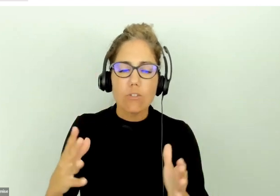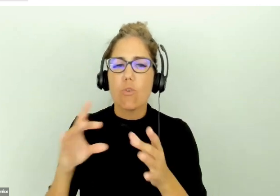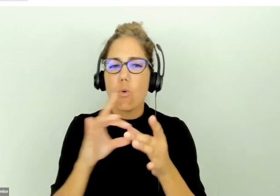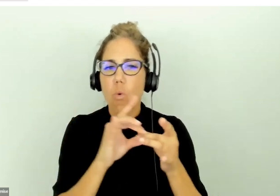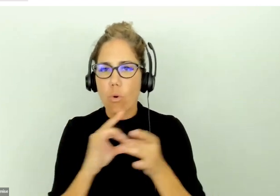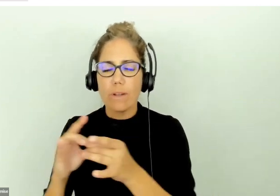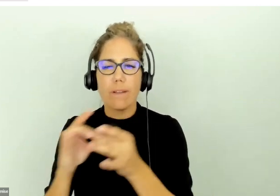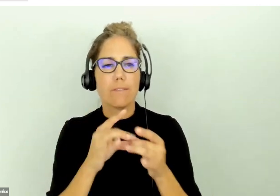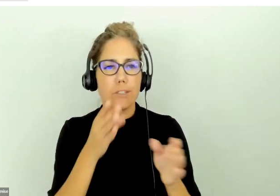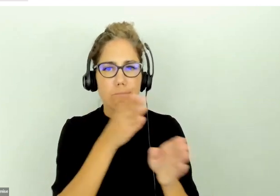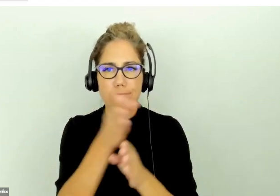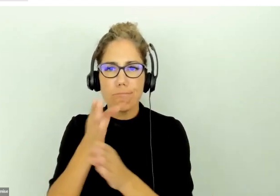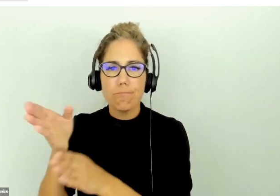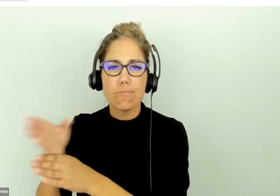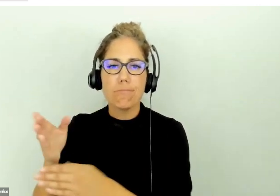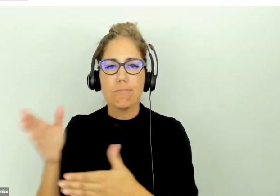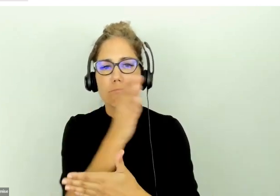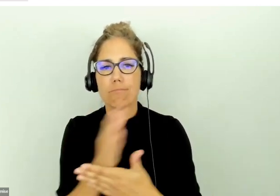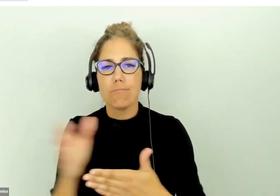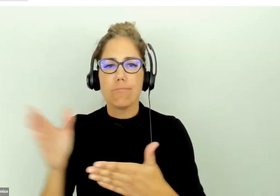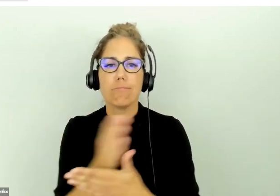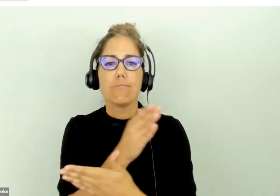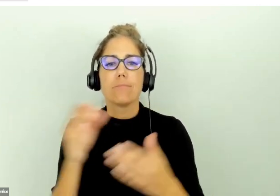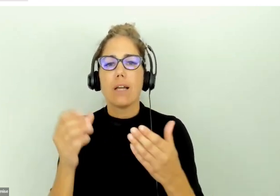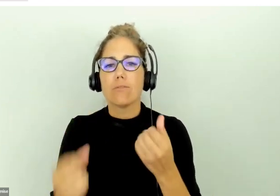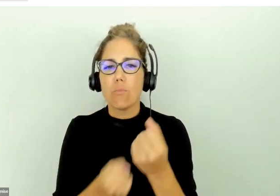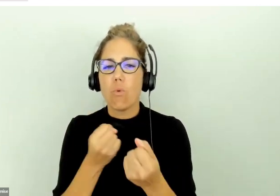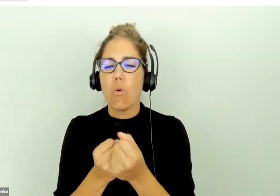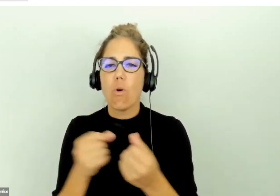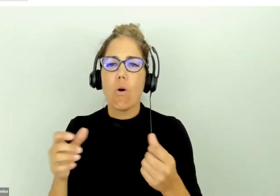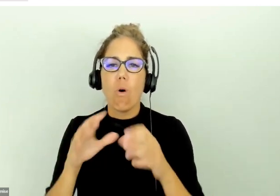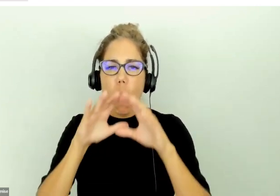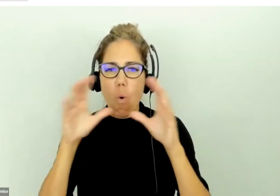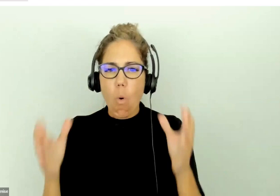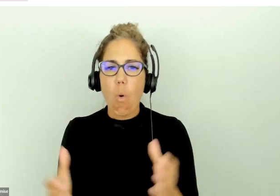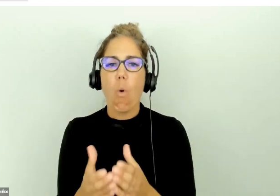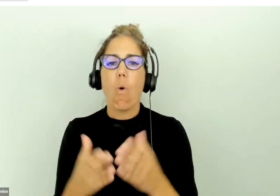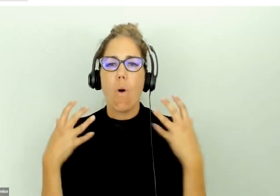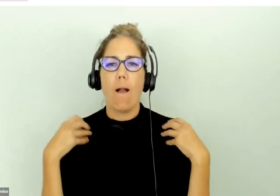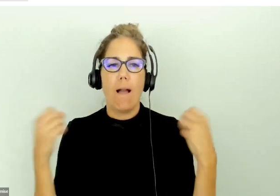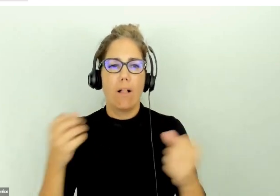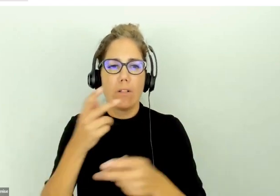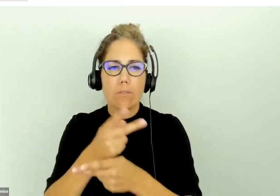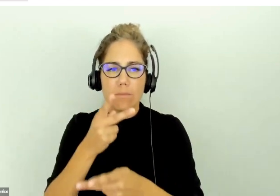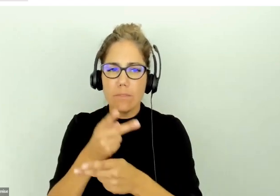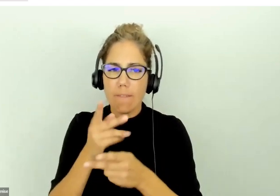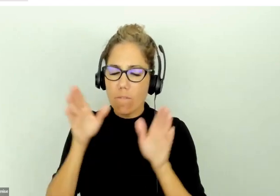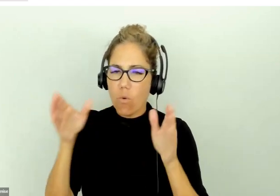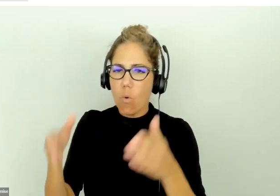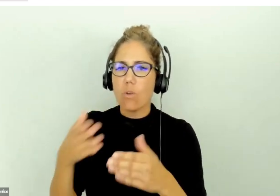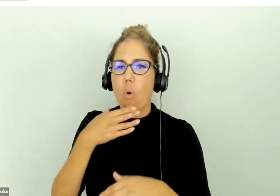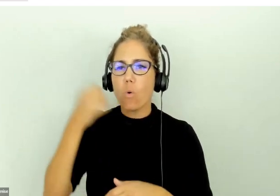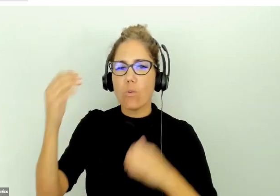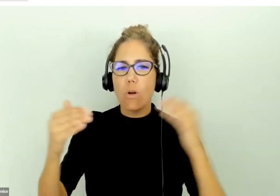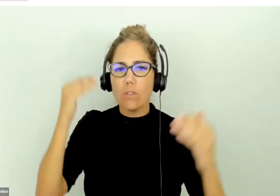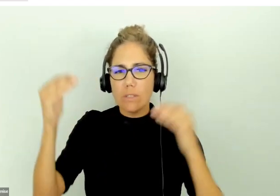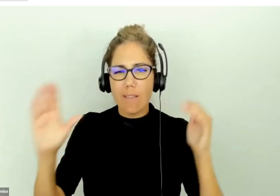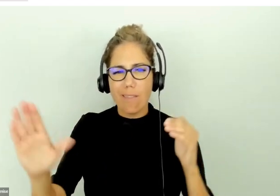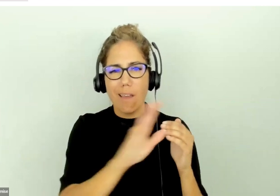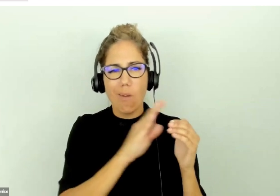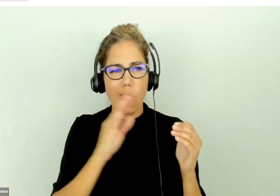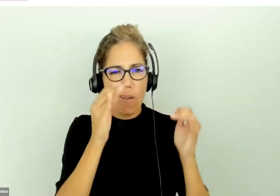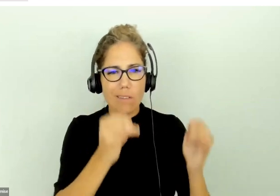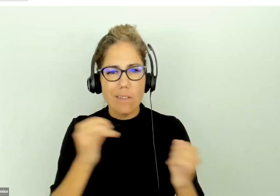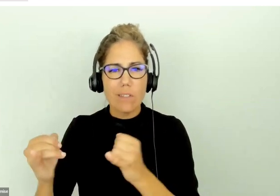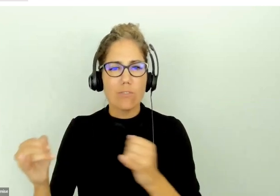across sectors to support whole healthcare needs of older adults with a focus on individual strengths, needs, and